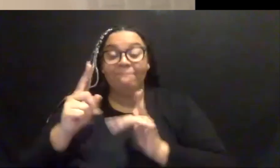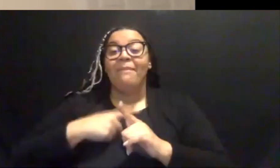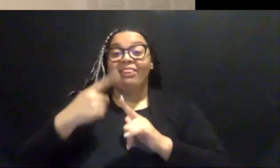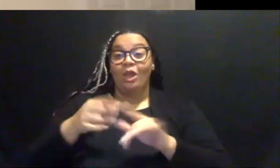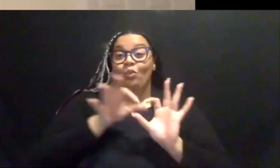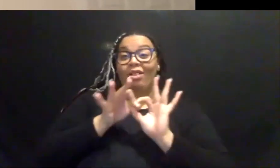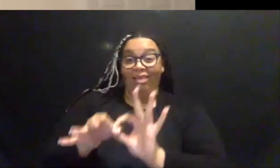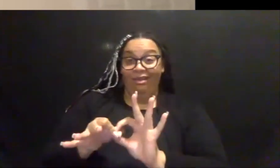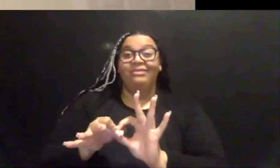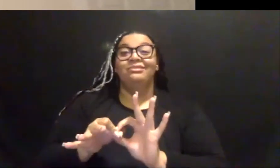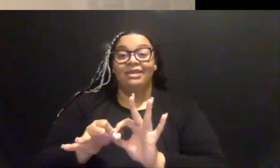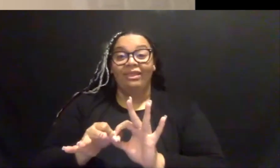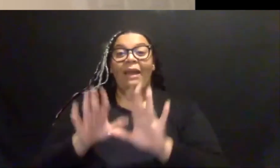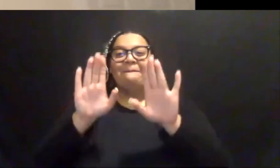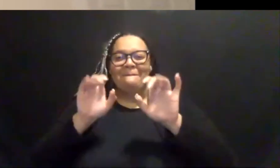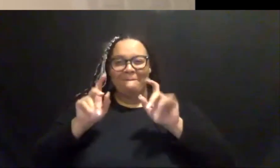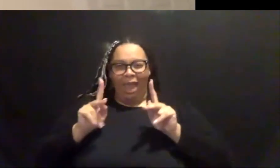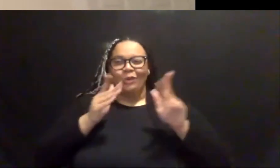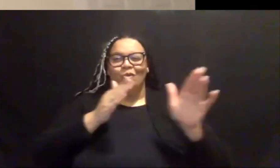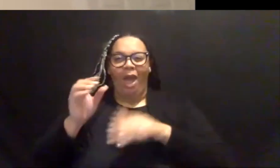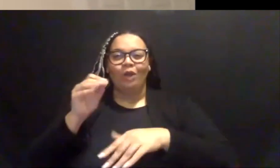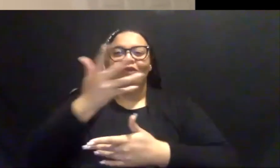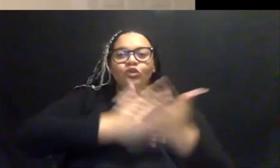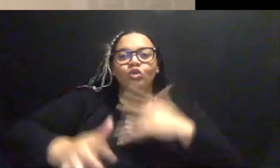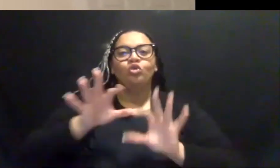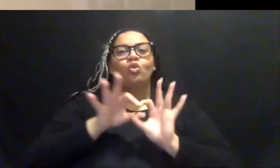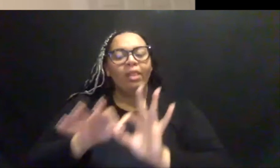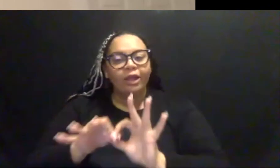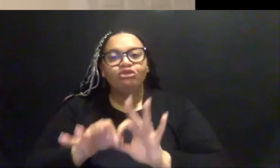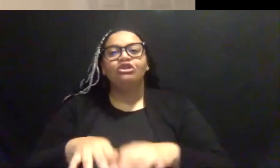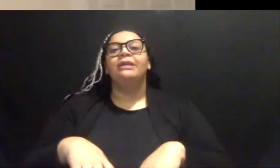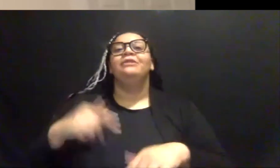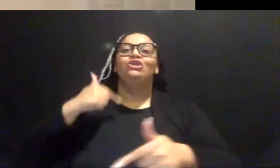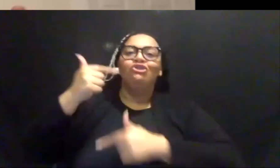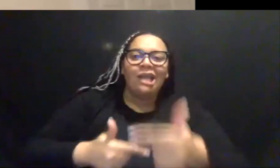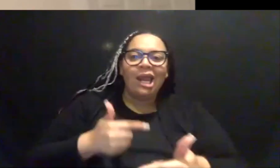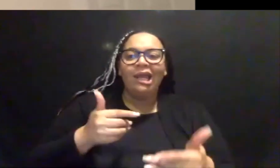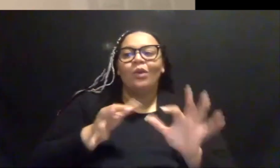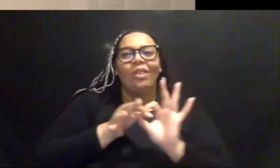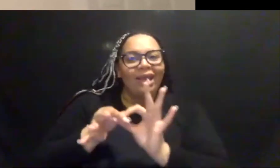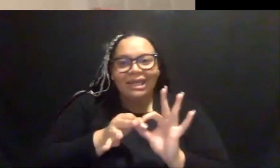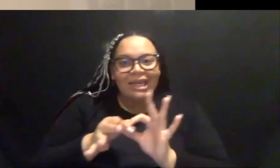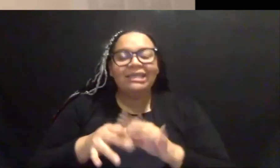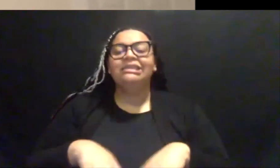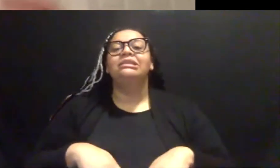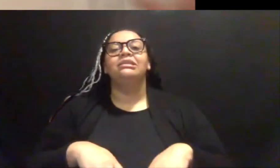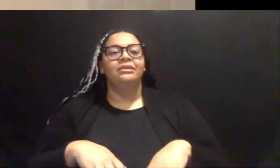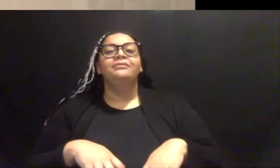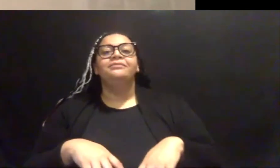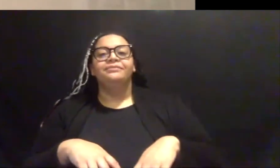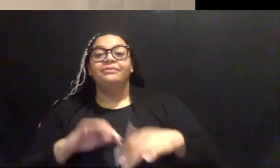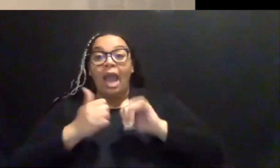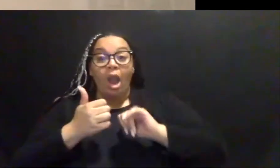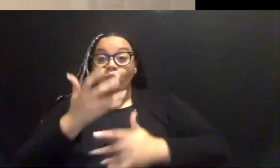that back to patterns of social relationships, to genetic relatedness, to whether their kid, like how social